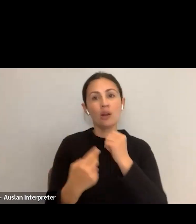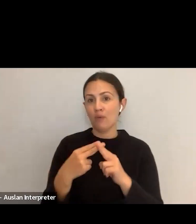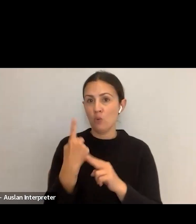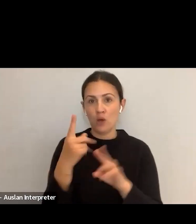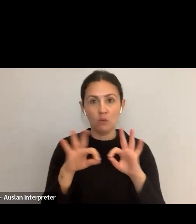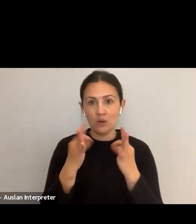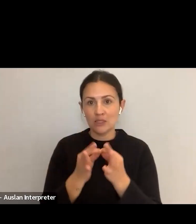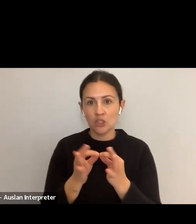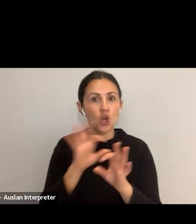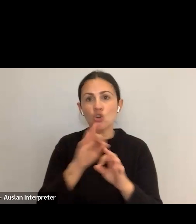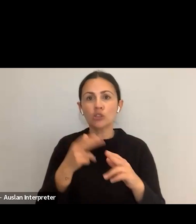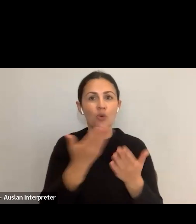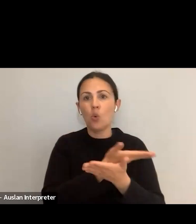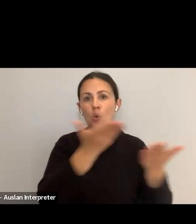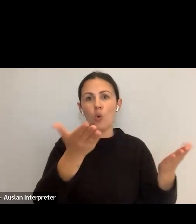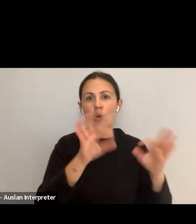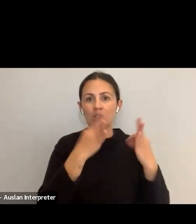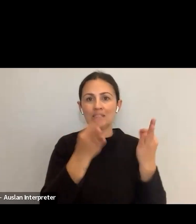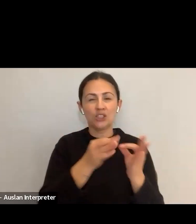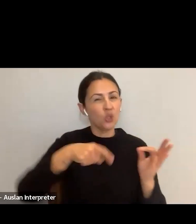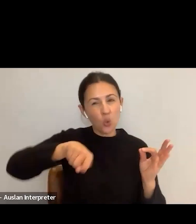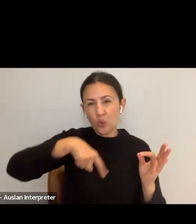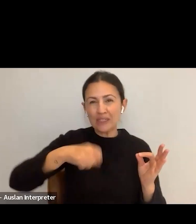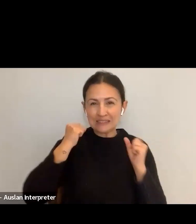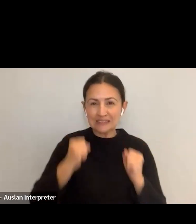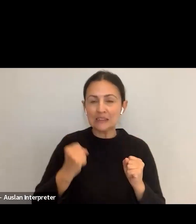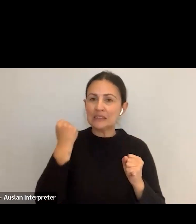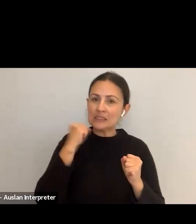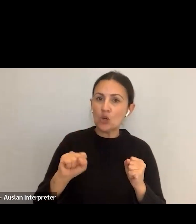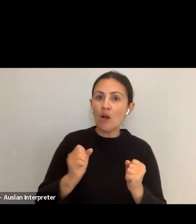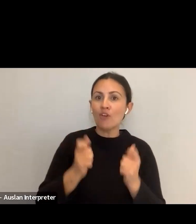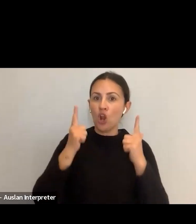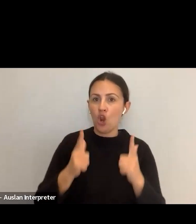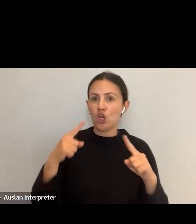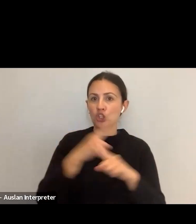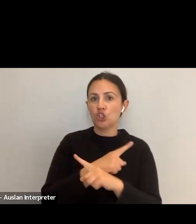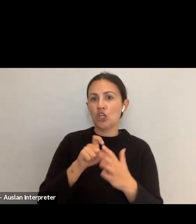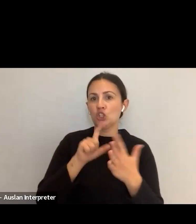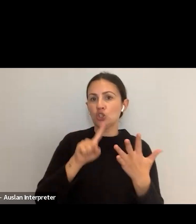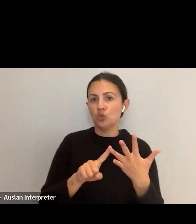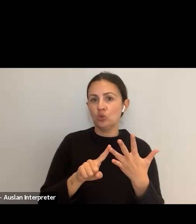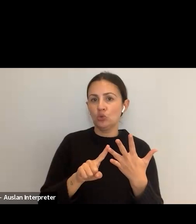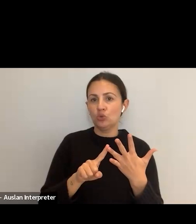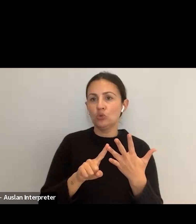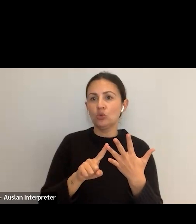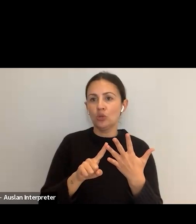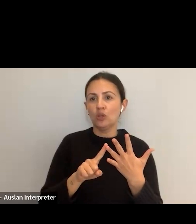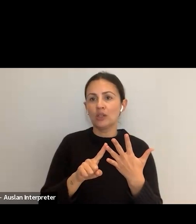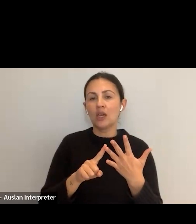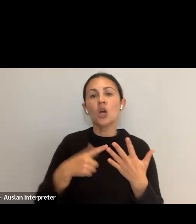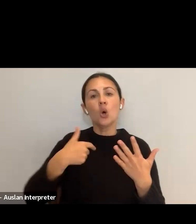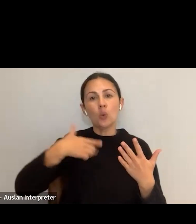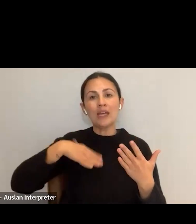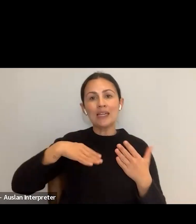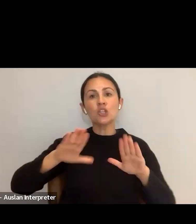of mainstream arts organizations recognizing the privilege that they have in providing opportunities